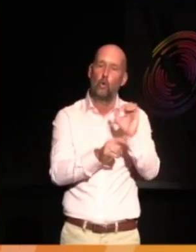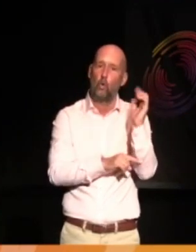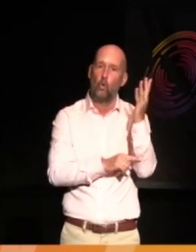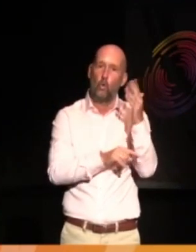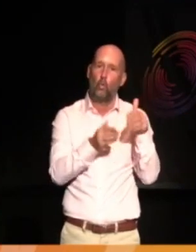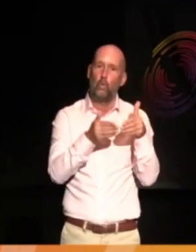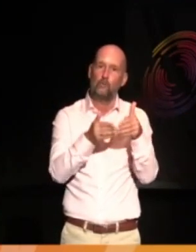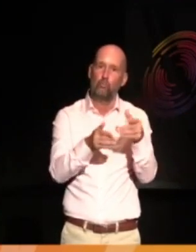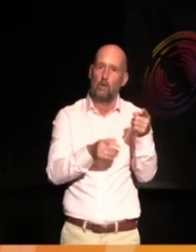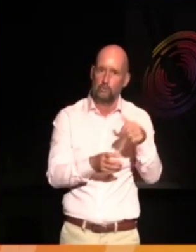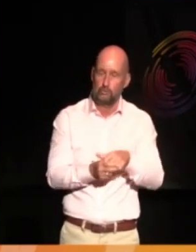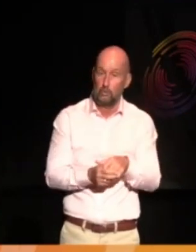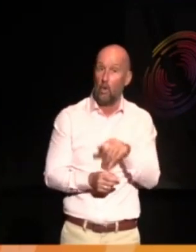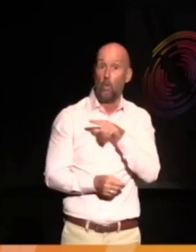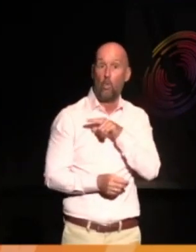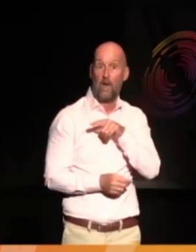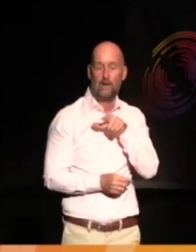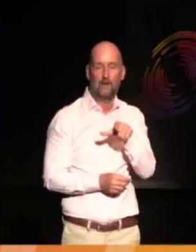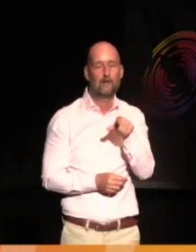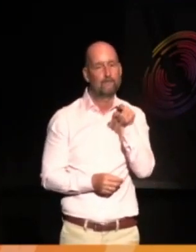Because there is some kind of